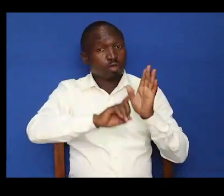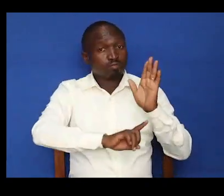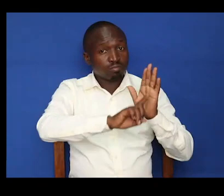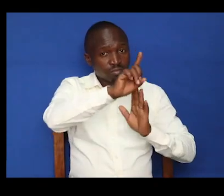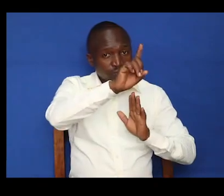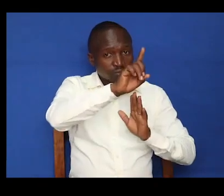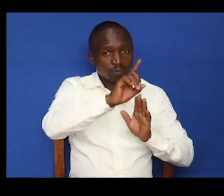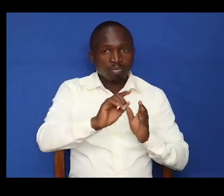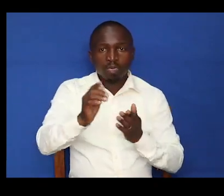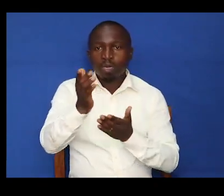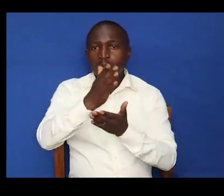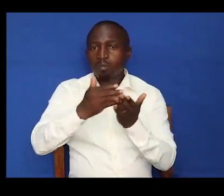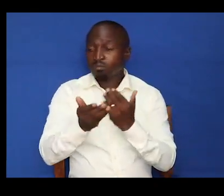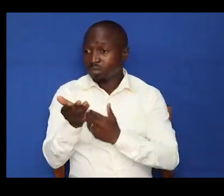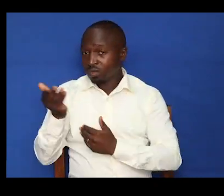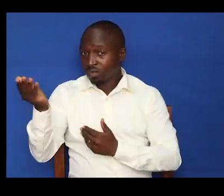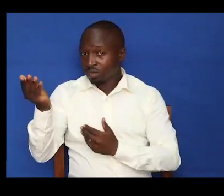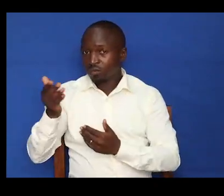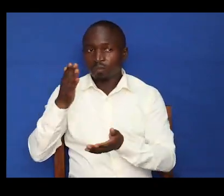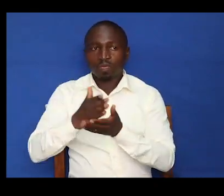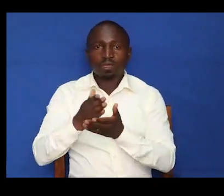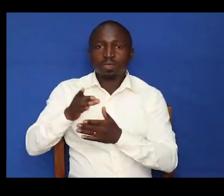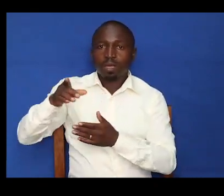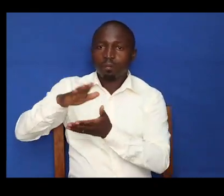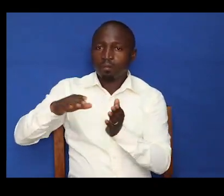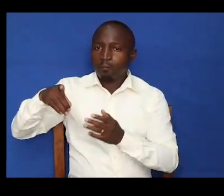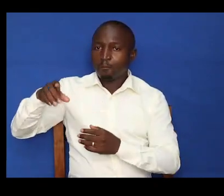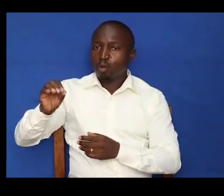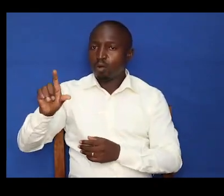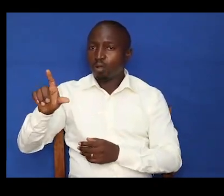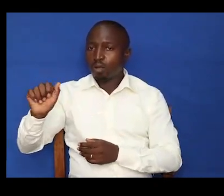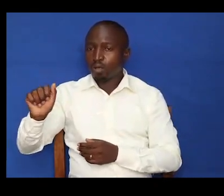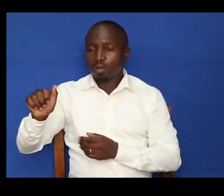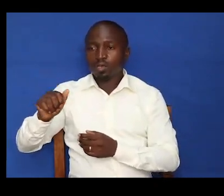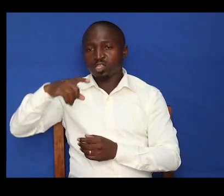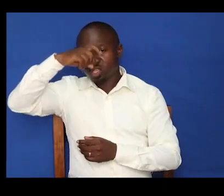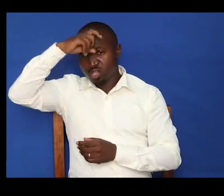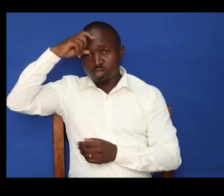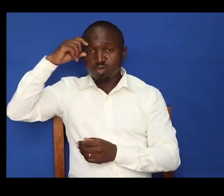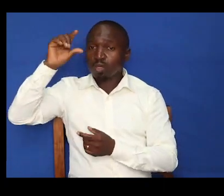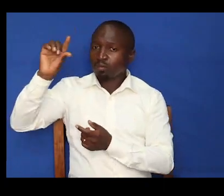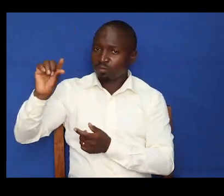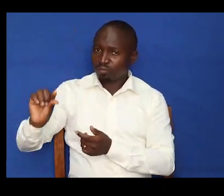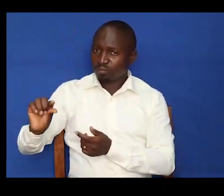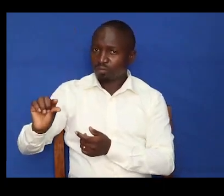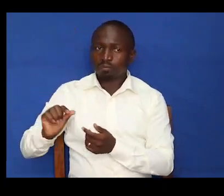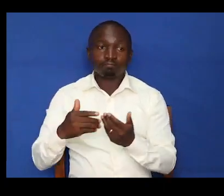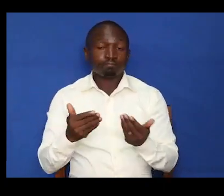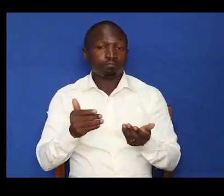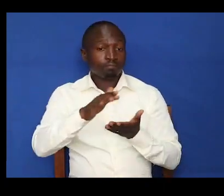in other geographical regions, especially polar, temperature low. Now, where temperature